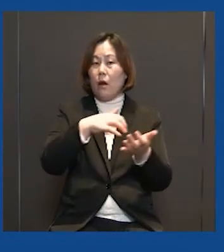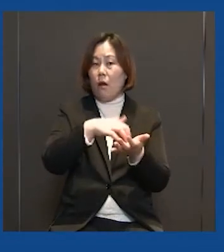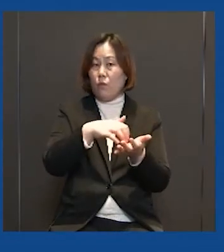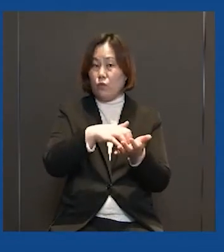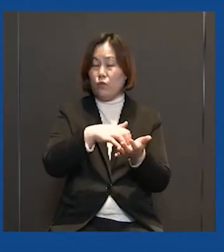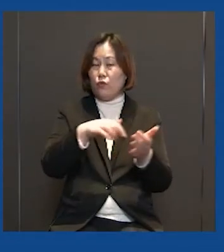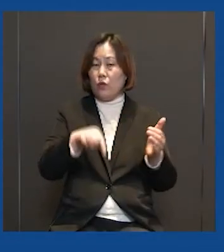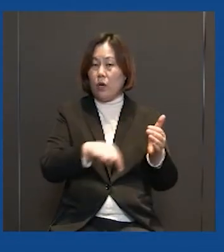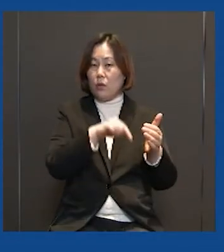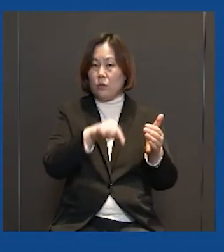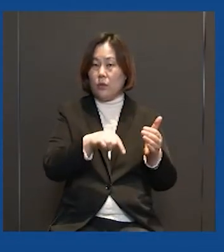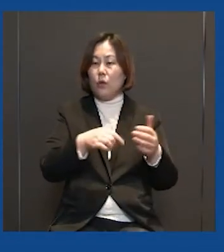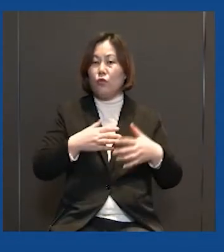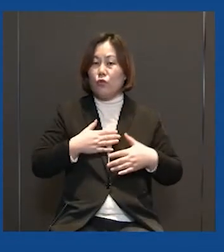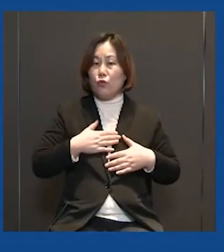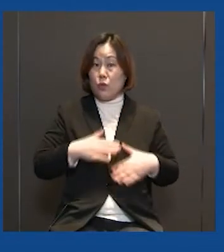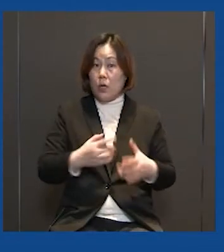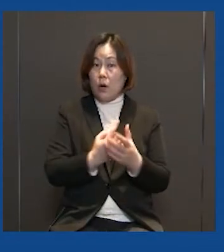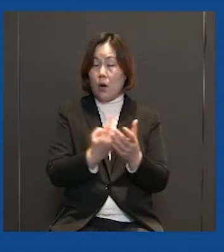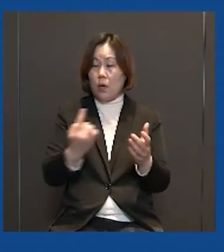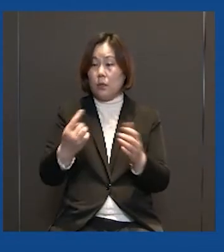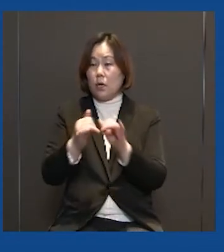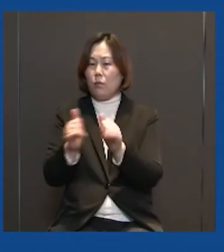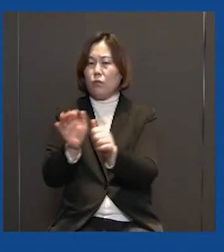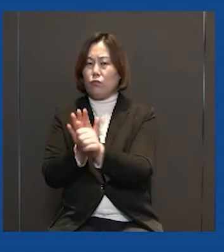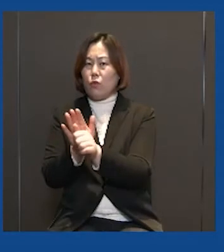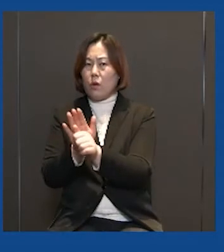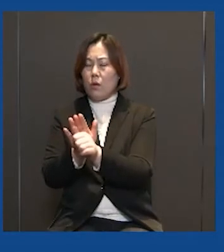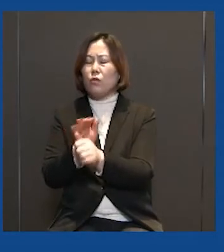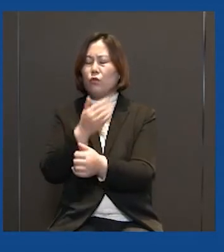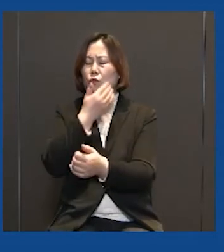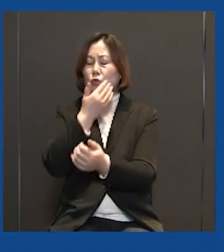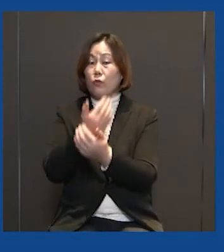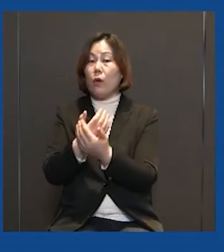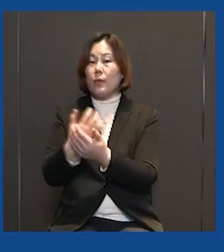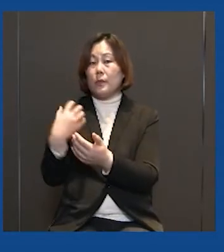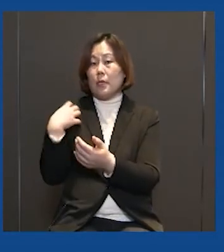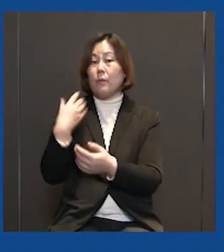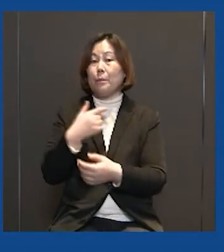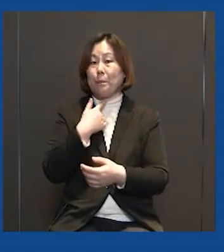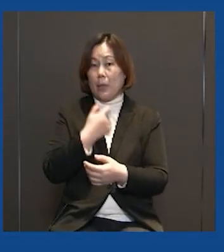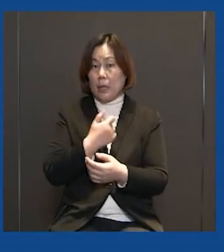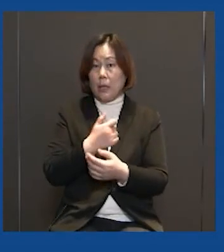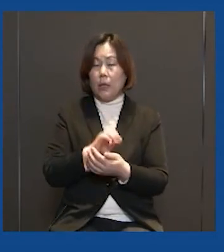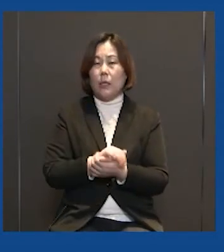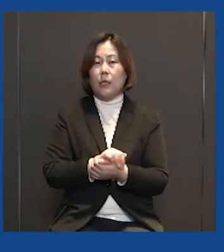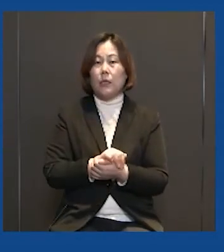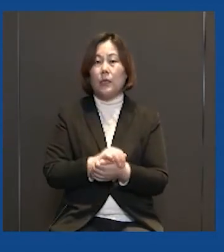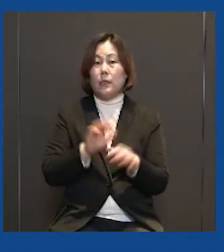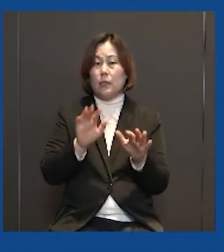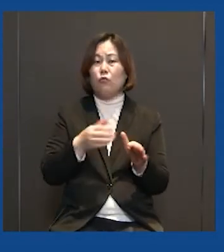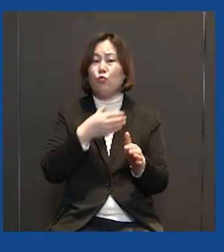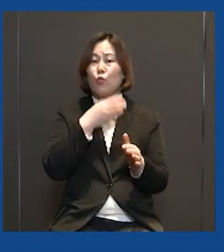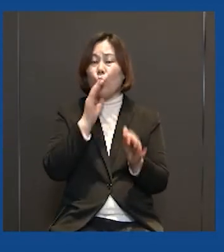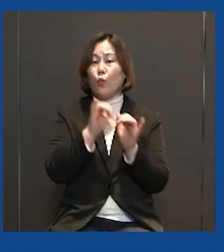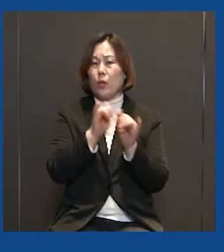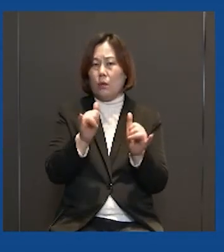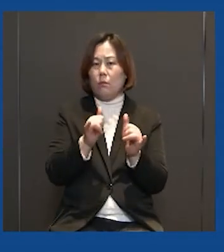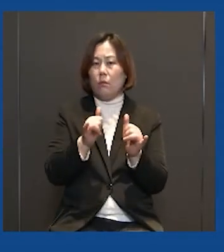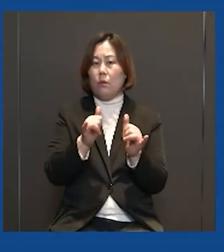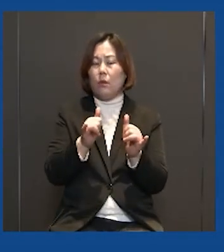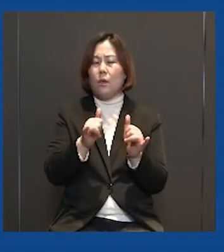considered. Now, the point I also want to make is ageism. This was highlighted in the